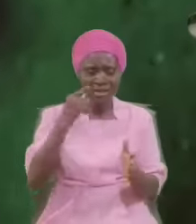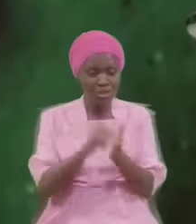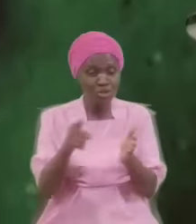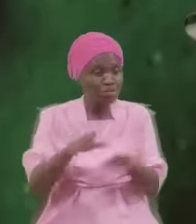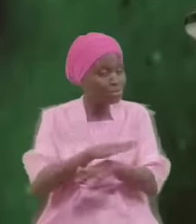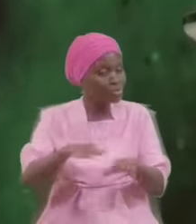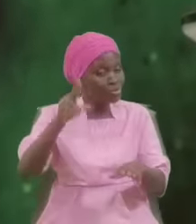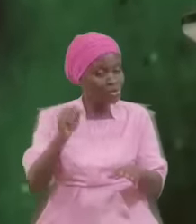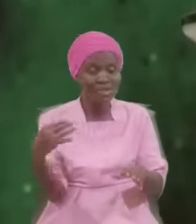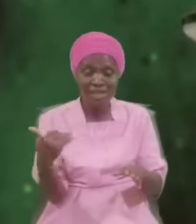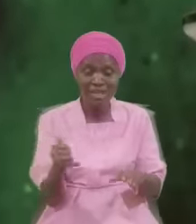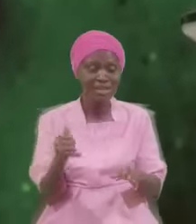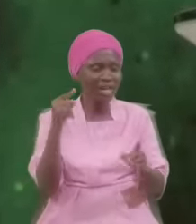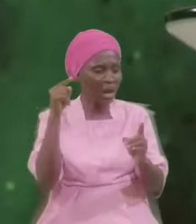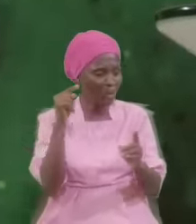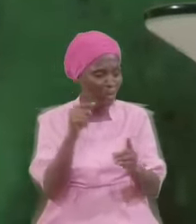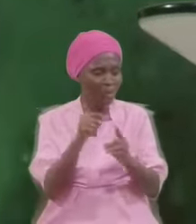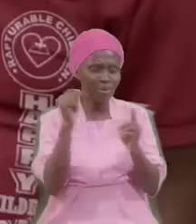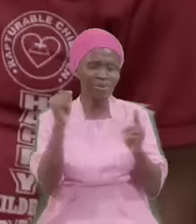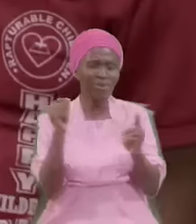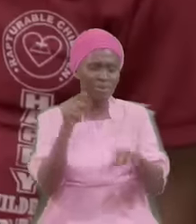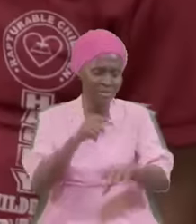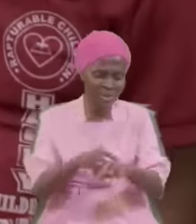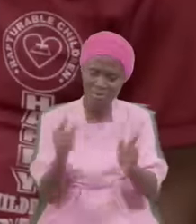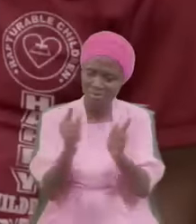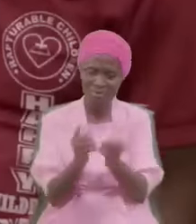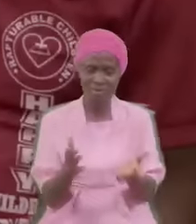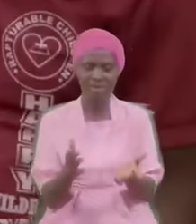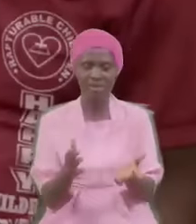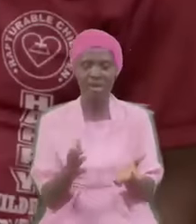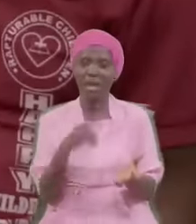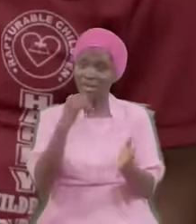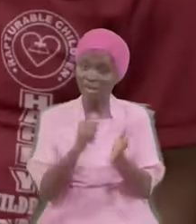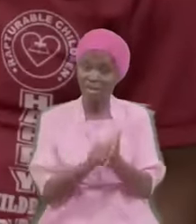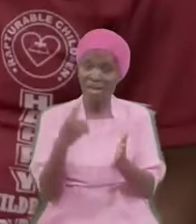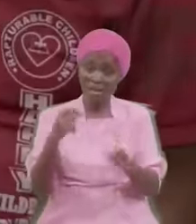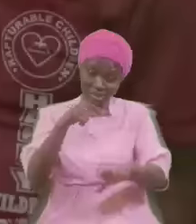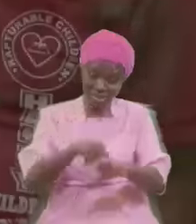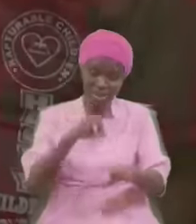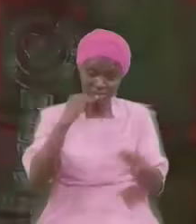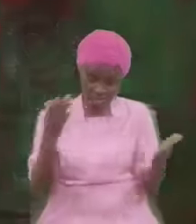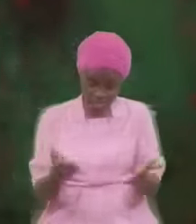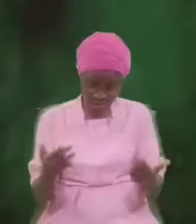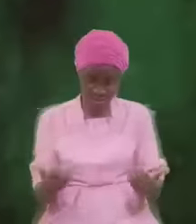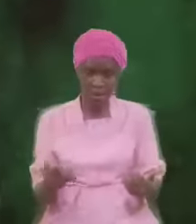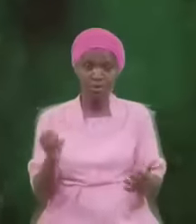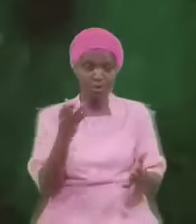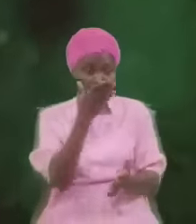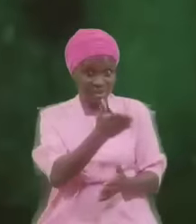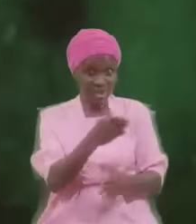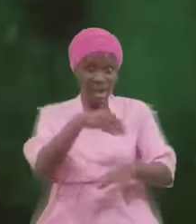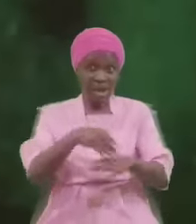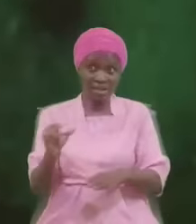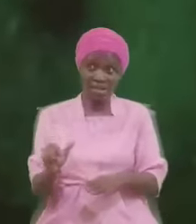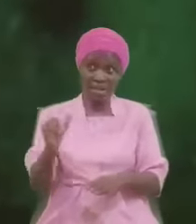said, no, the appointment is here. He said, at the tarmac as we are walking. I said, I didn't